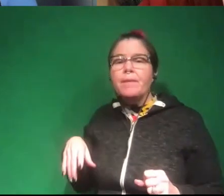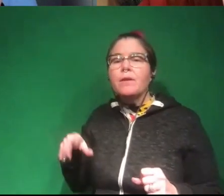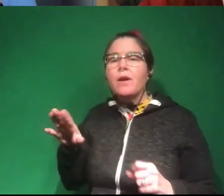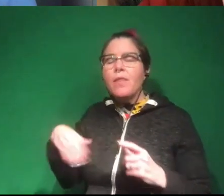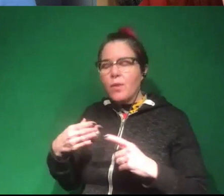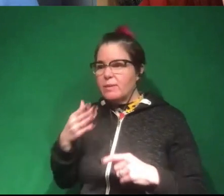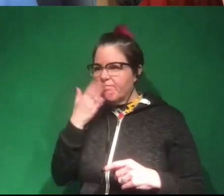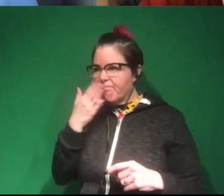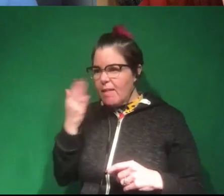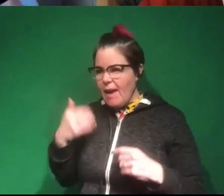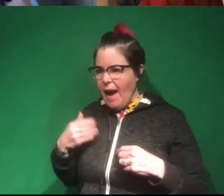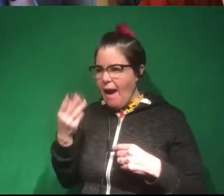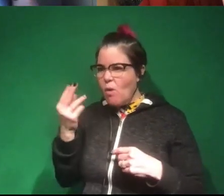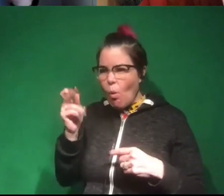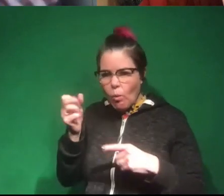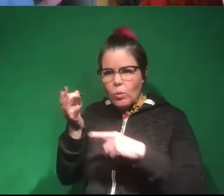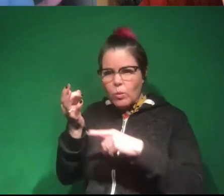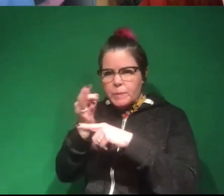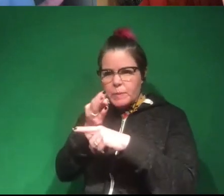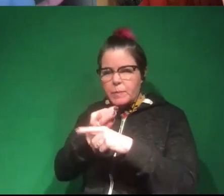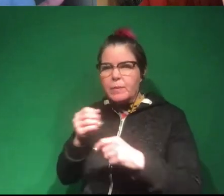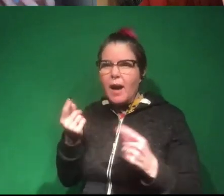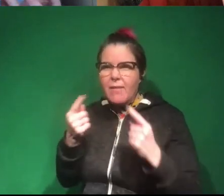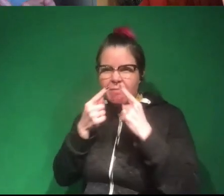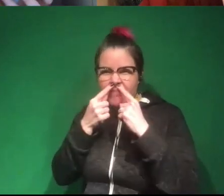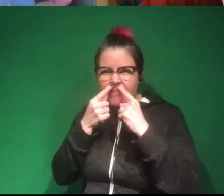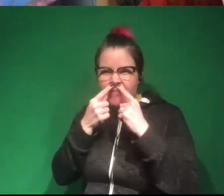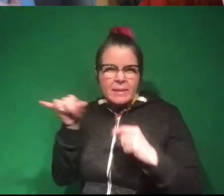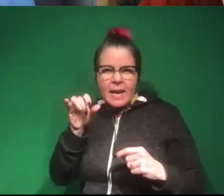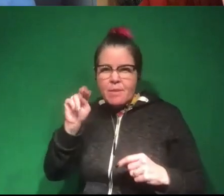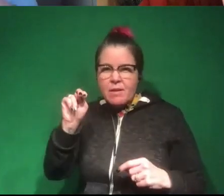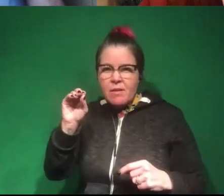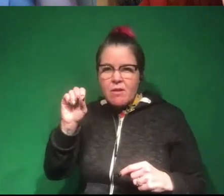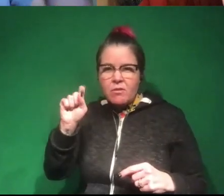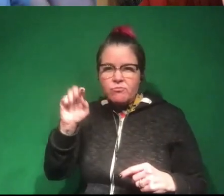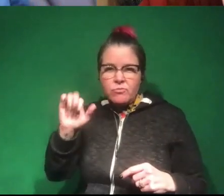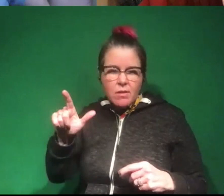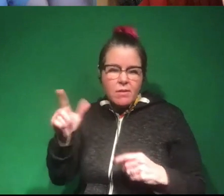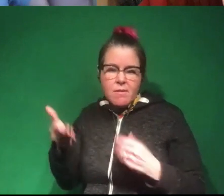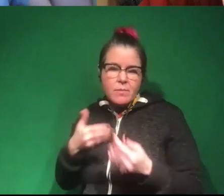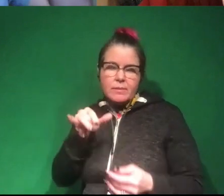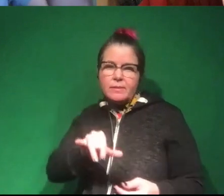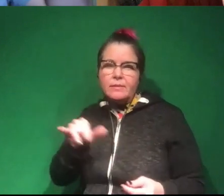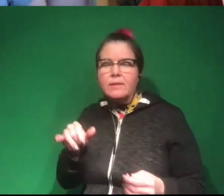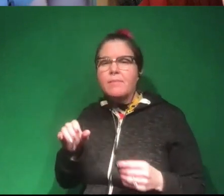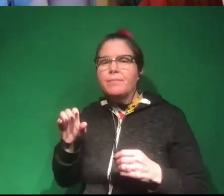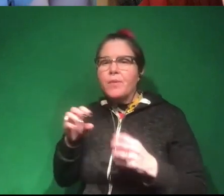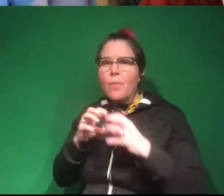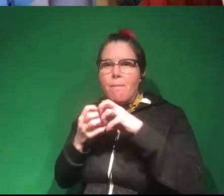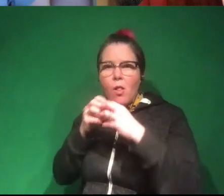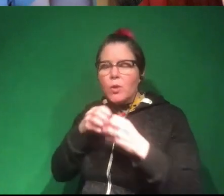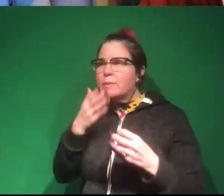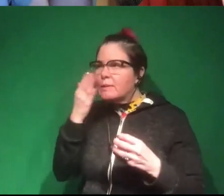holes in them, and that's kind of like the nostrils of the ant's antenna, where all these molecules, these smells, these odors